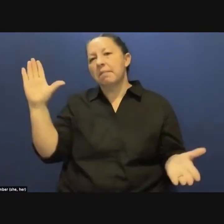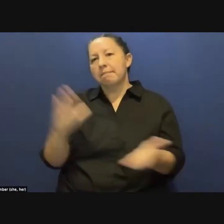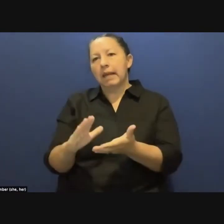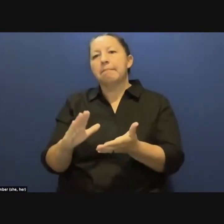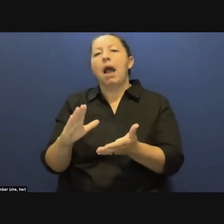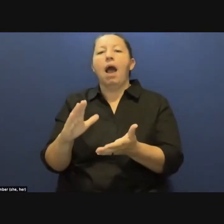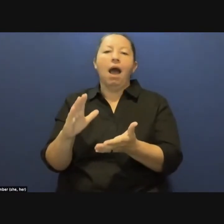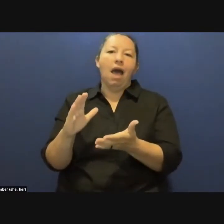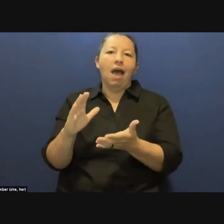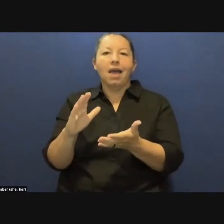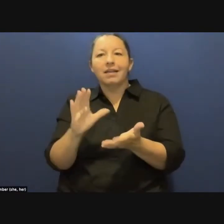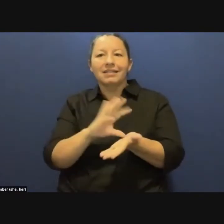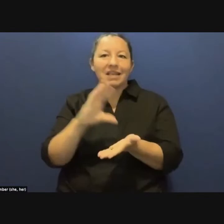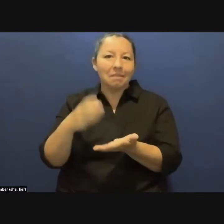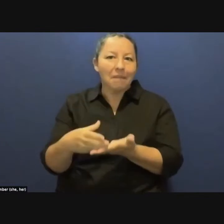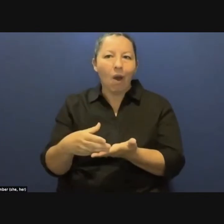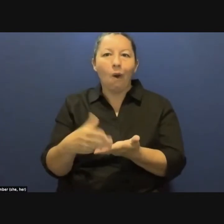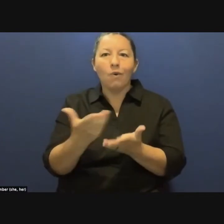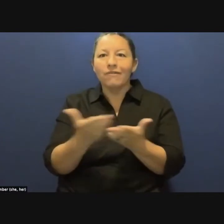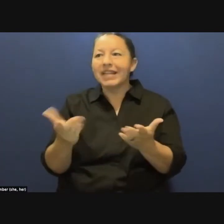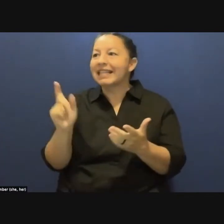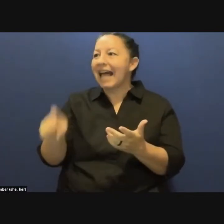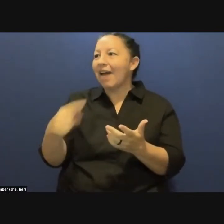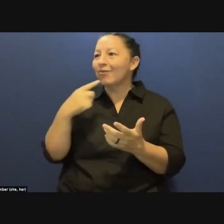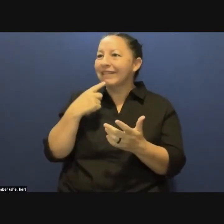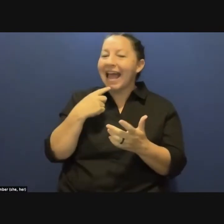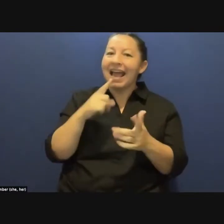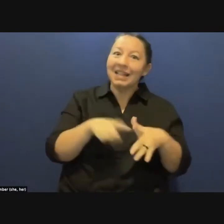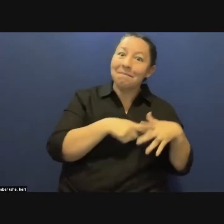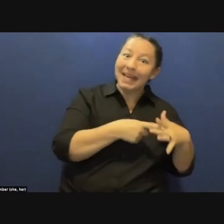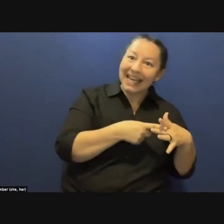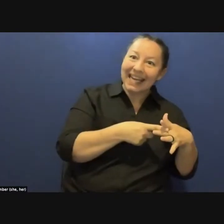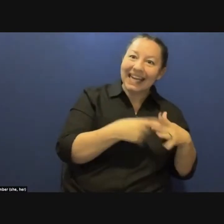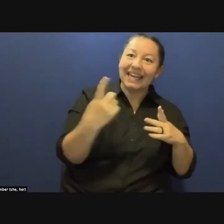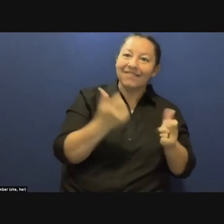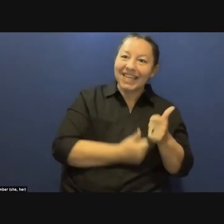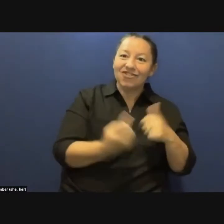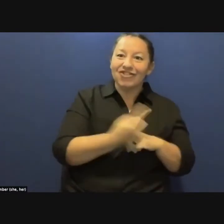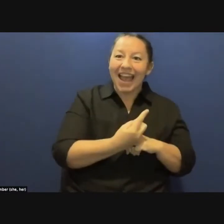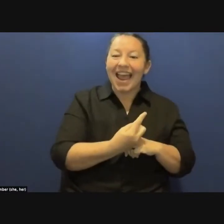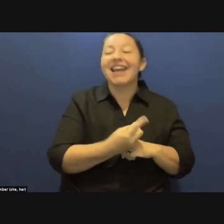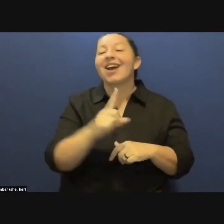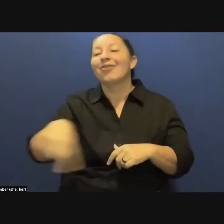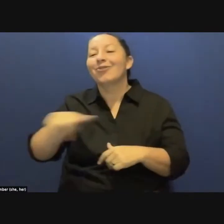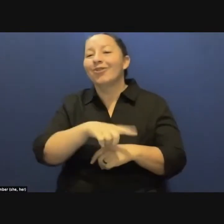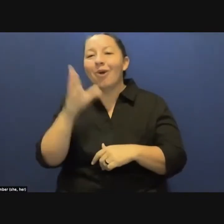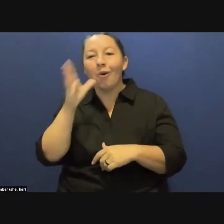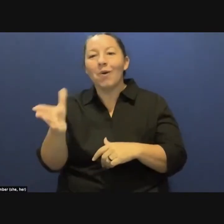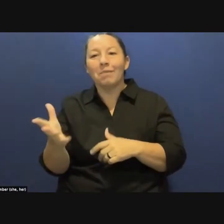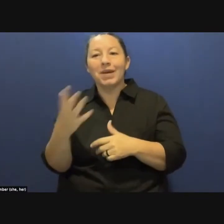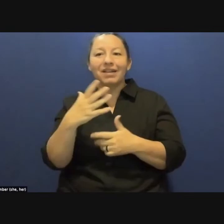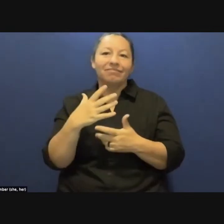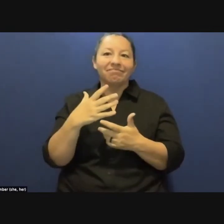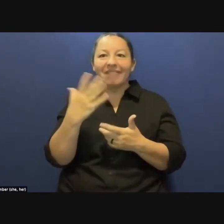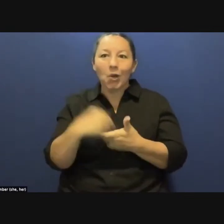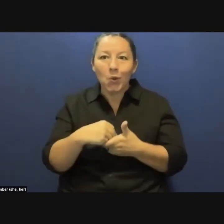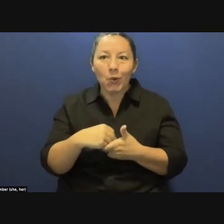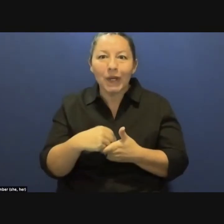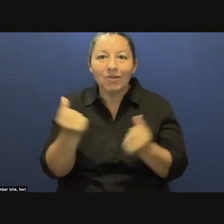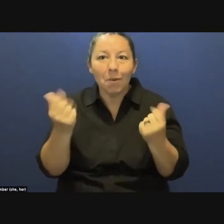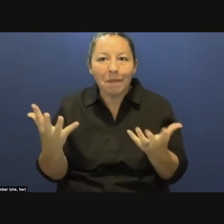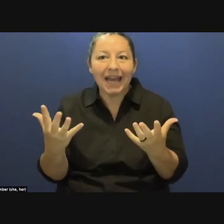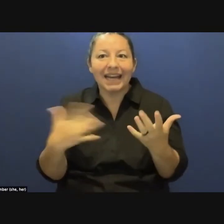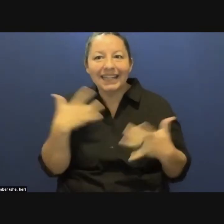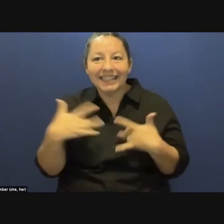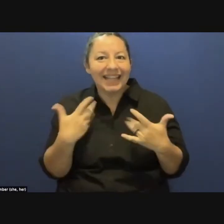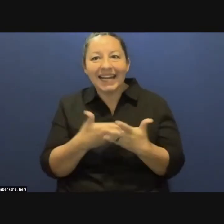number of things that I have to say at the beginning of the day, and so that you'll all be clued into the many exciting things